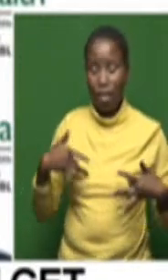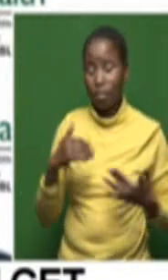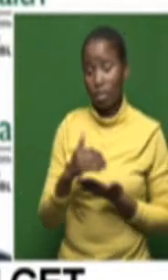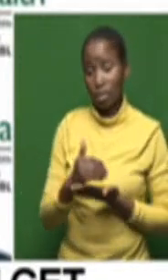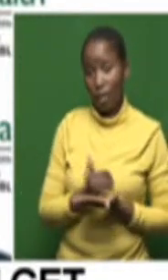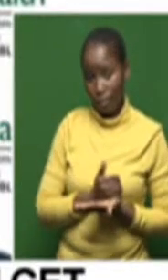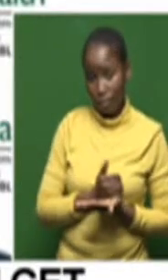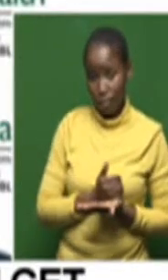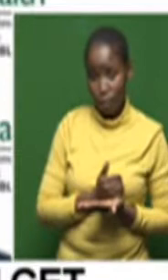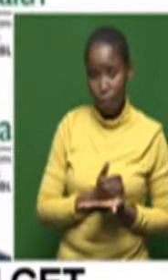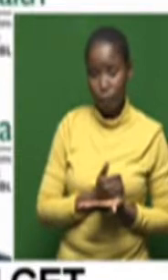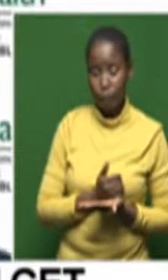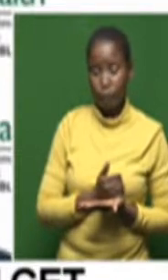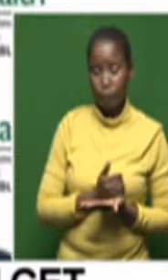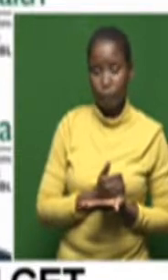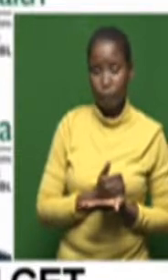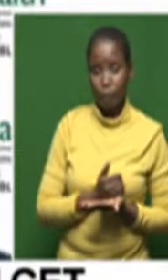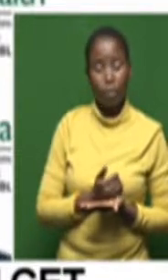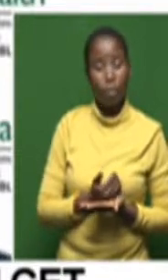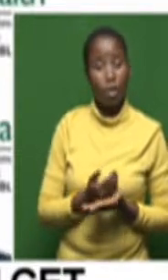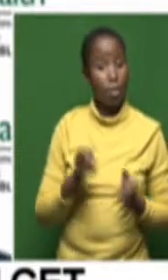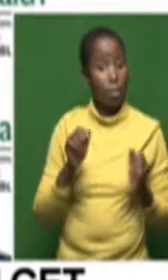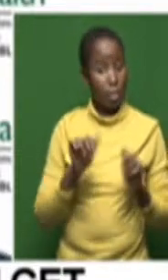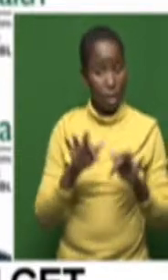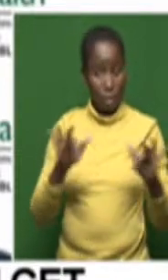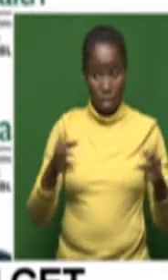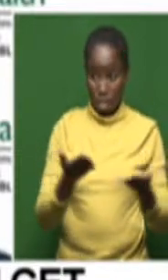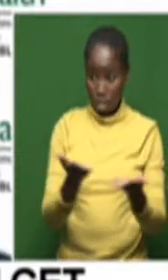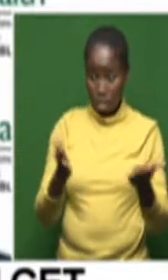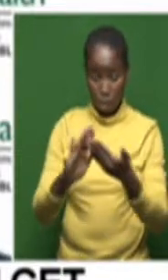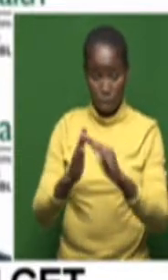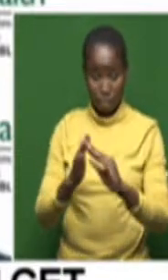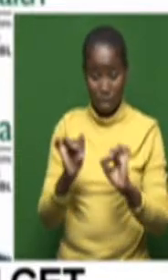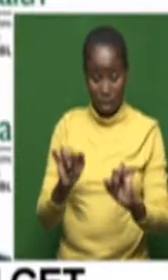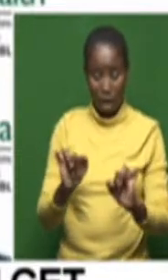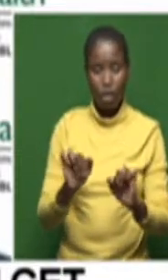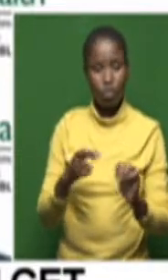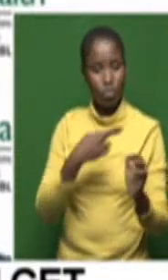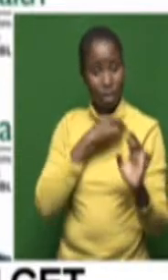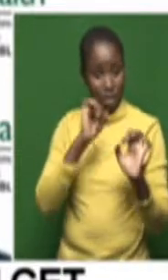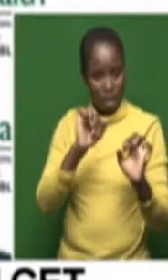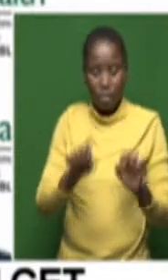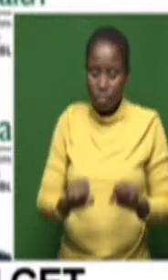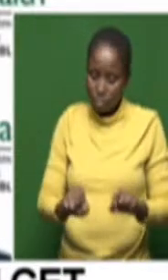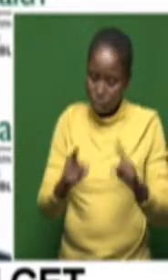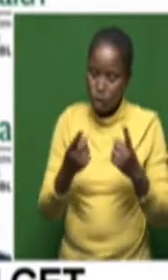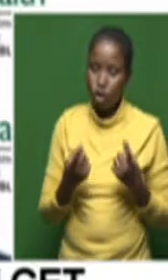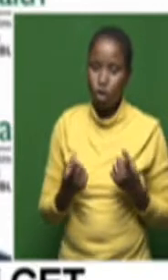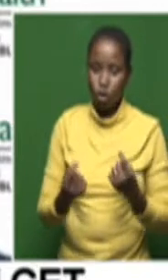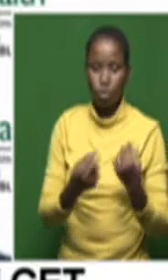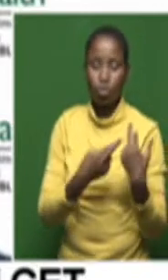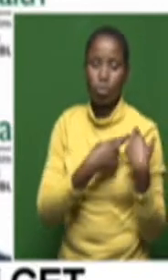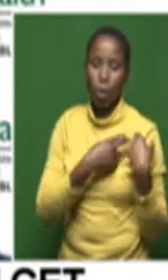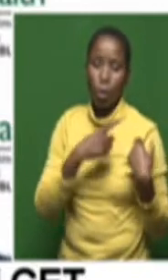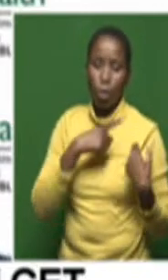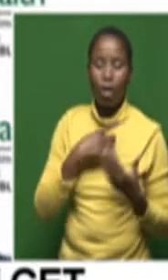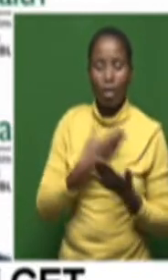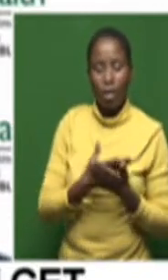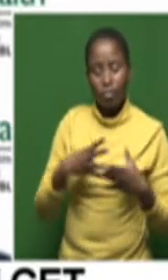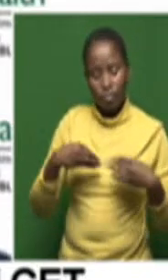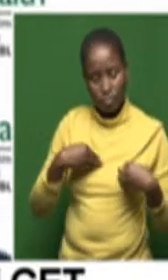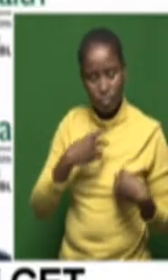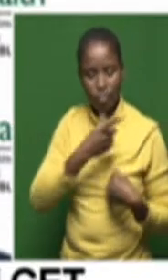the population do our part in terms of taking the vaccine so that we can be able to relieve the